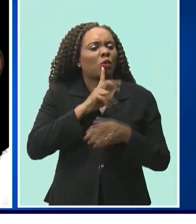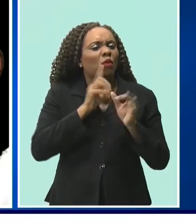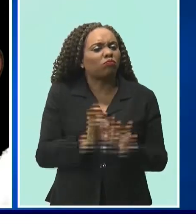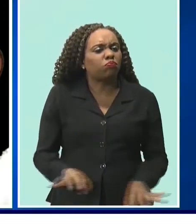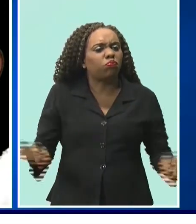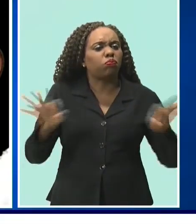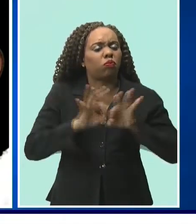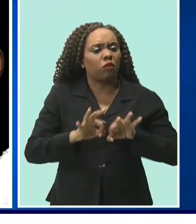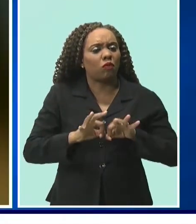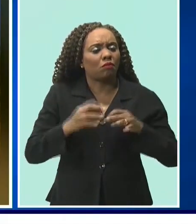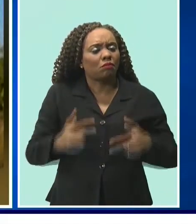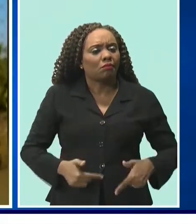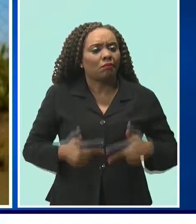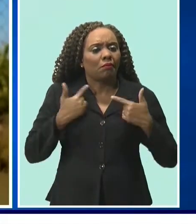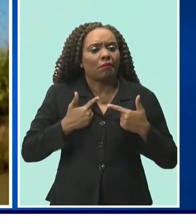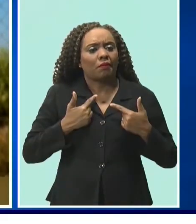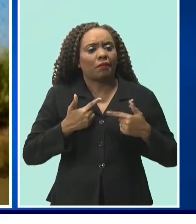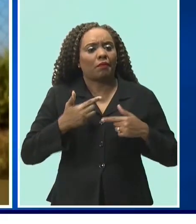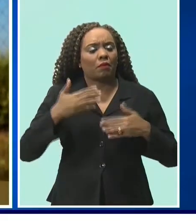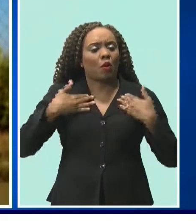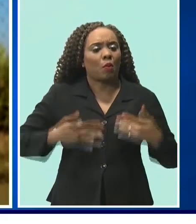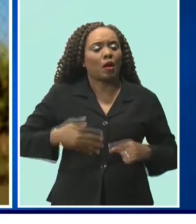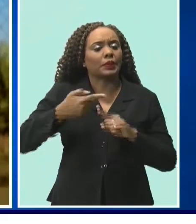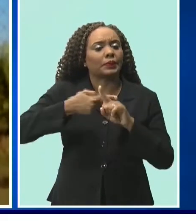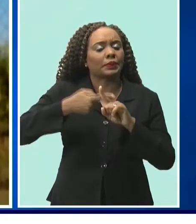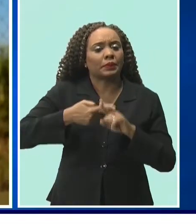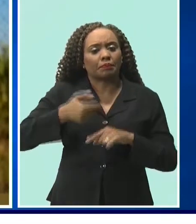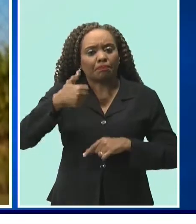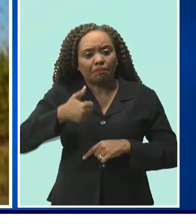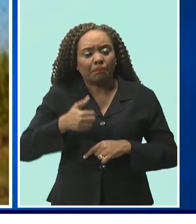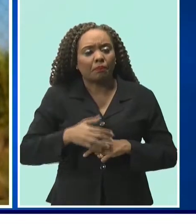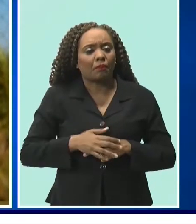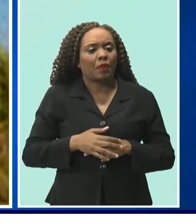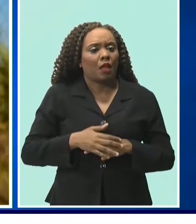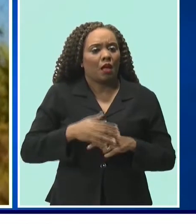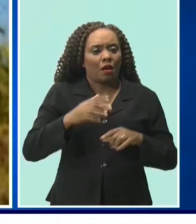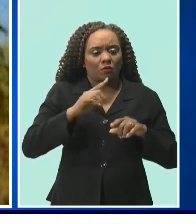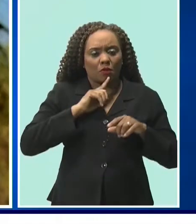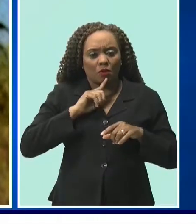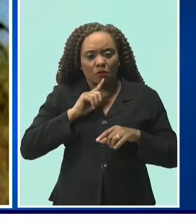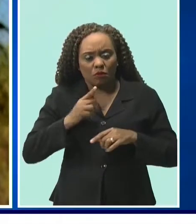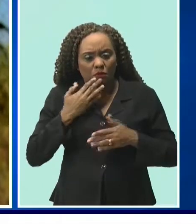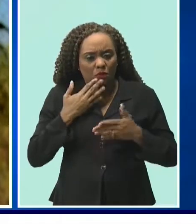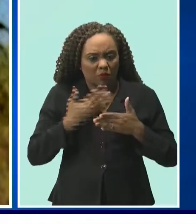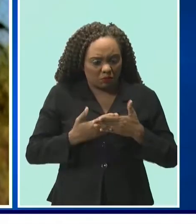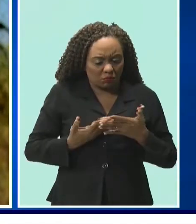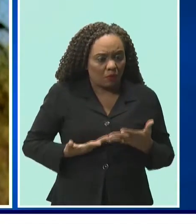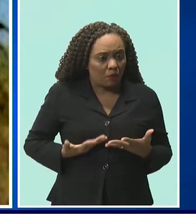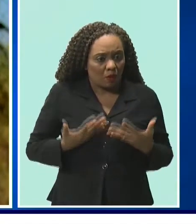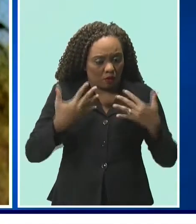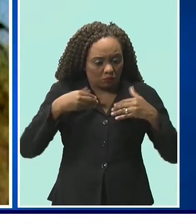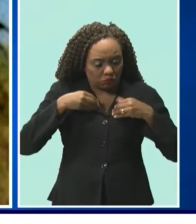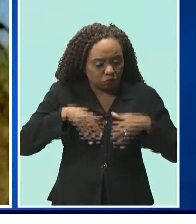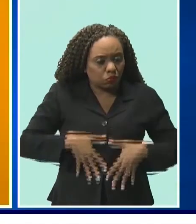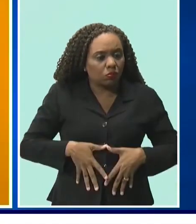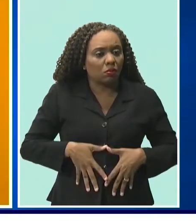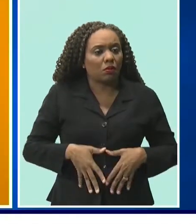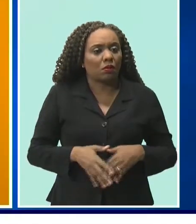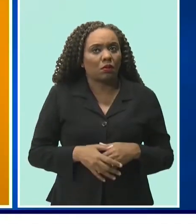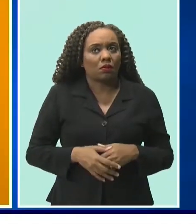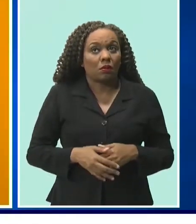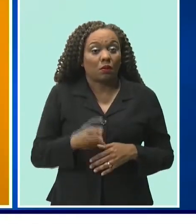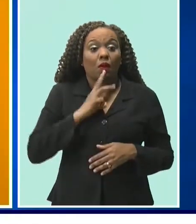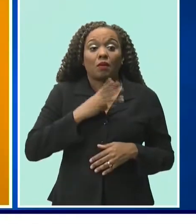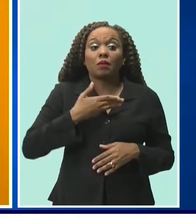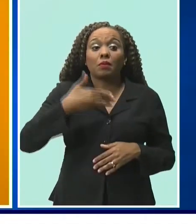in blood, regulates your body temperature, gets rid of waste, and lubricates and cushions joints. While water is the best